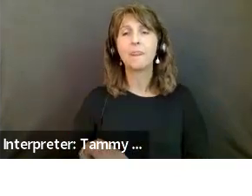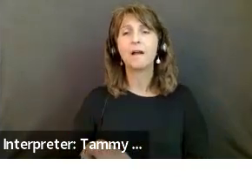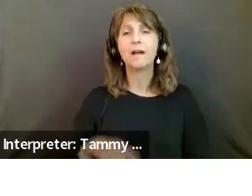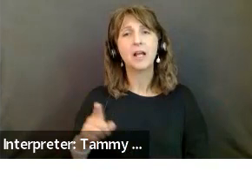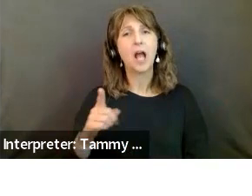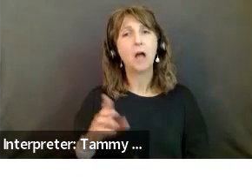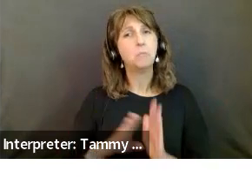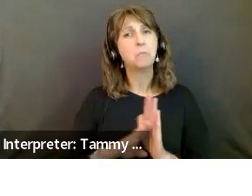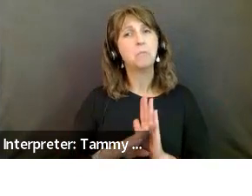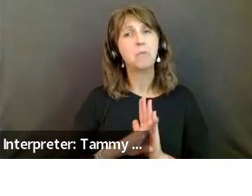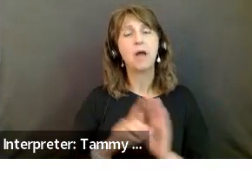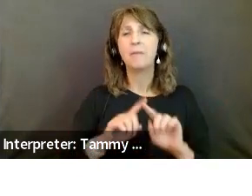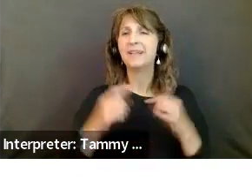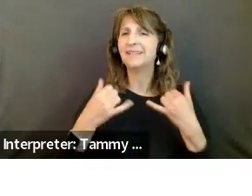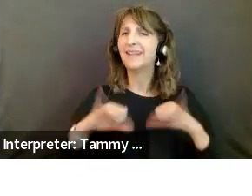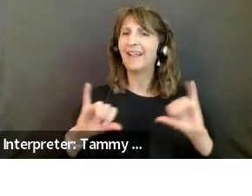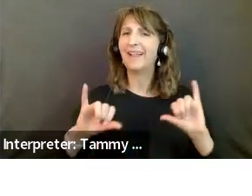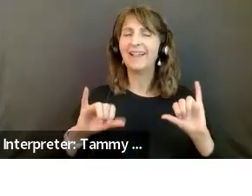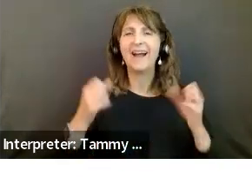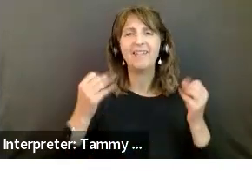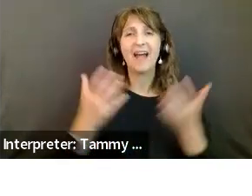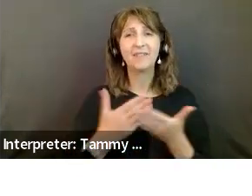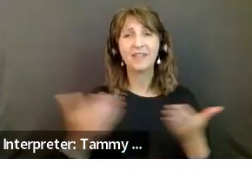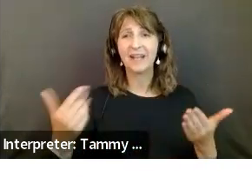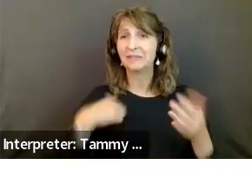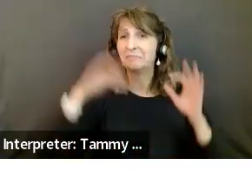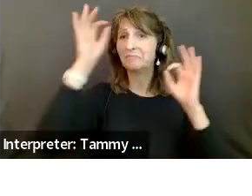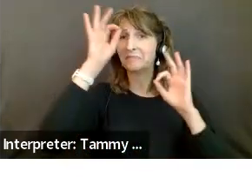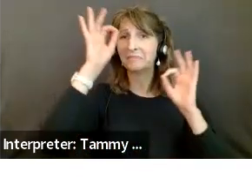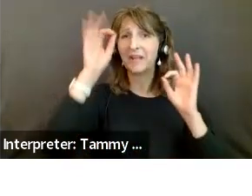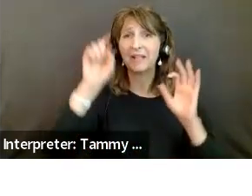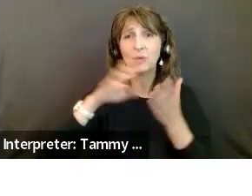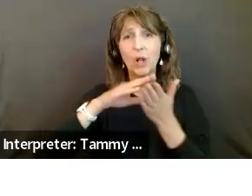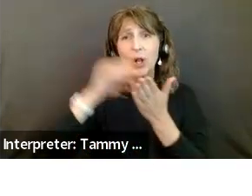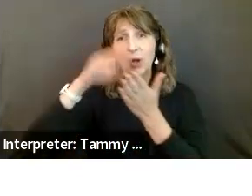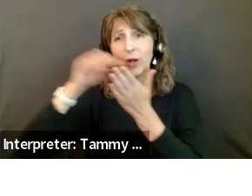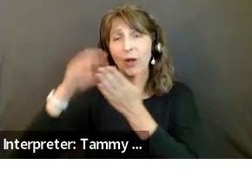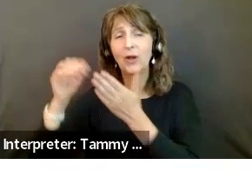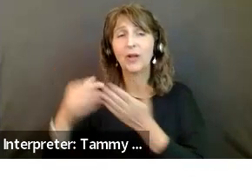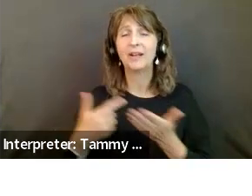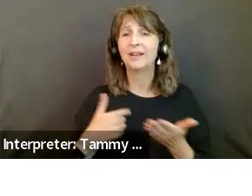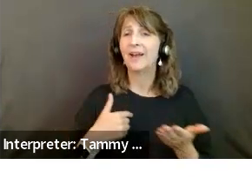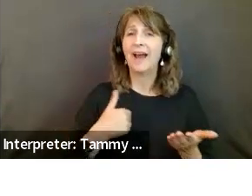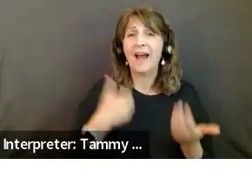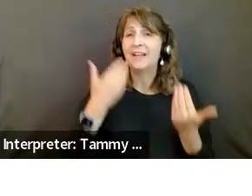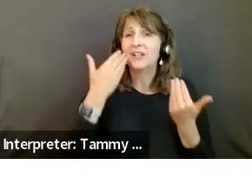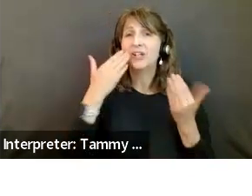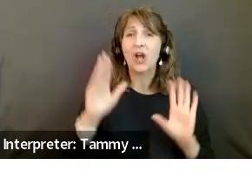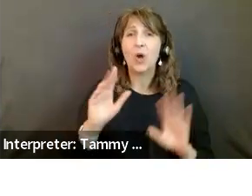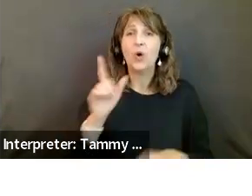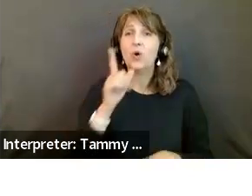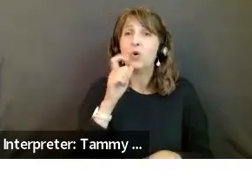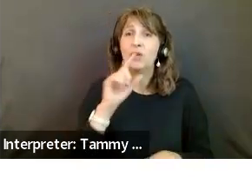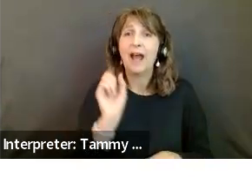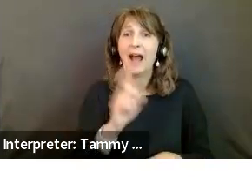so much that I didn't know, that I had to learn. And again, wasn't quite sure what questions to ask or where to go.